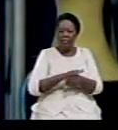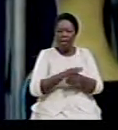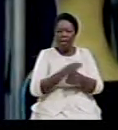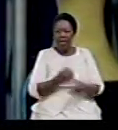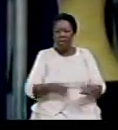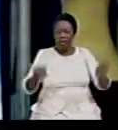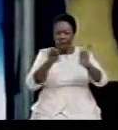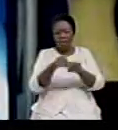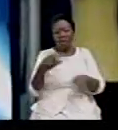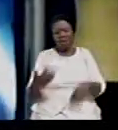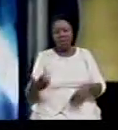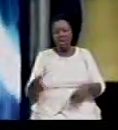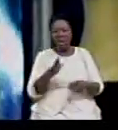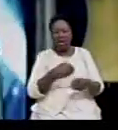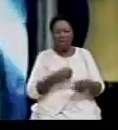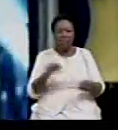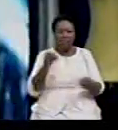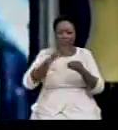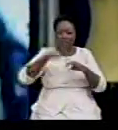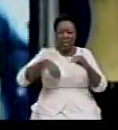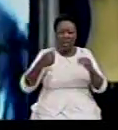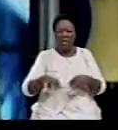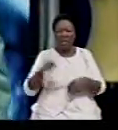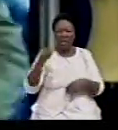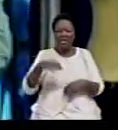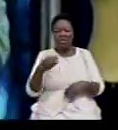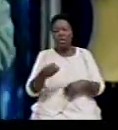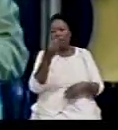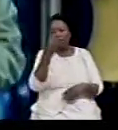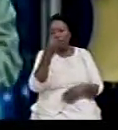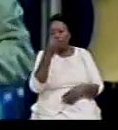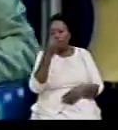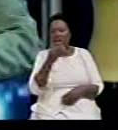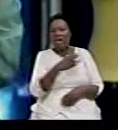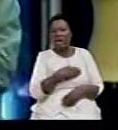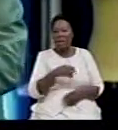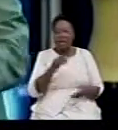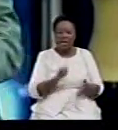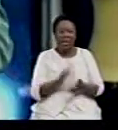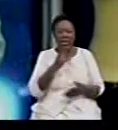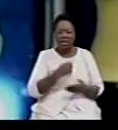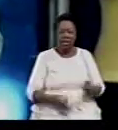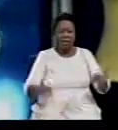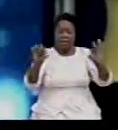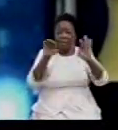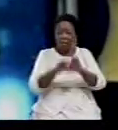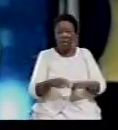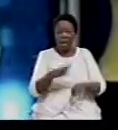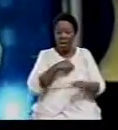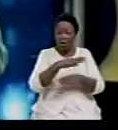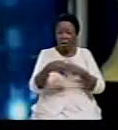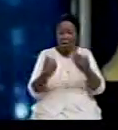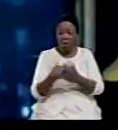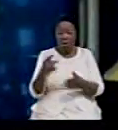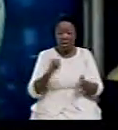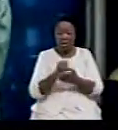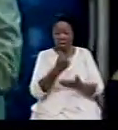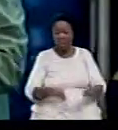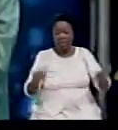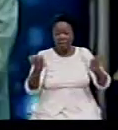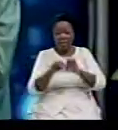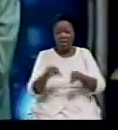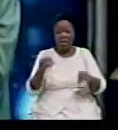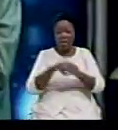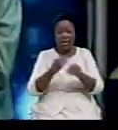even greater than the need of food. Fundamental. And all the things that are fundamental in